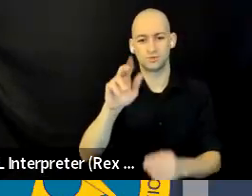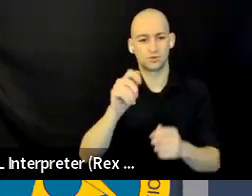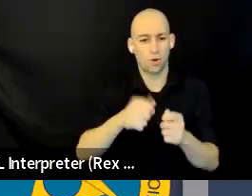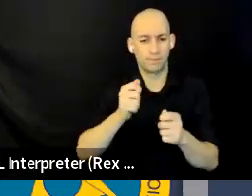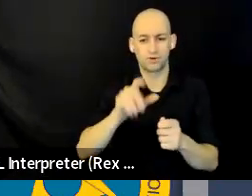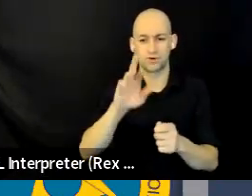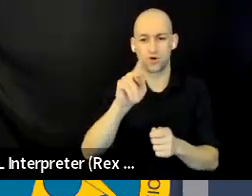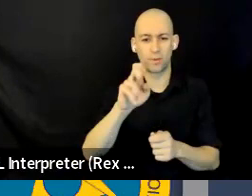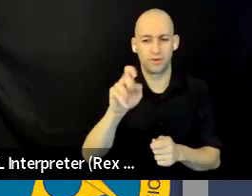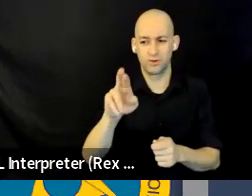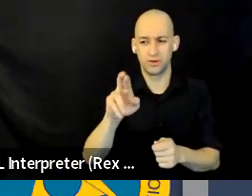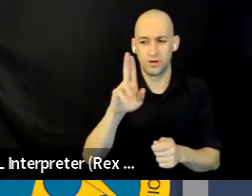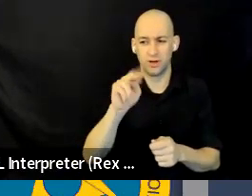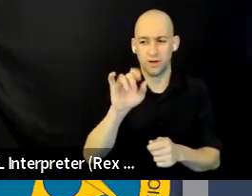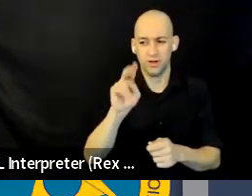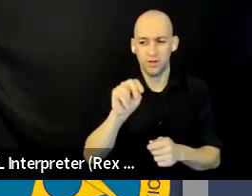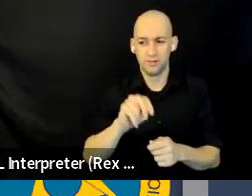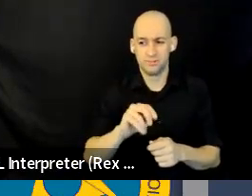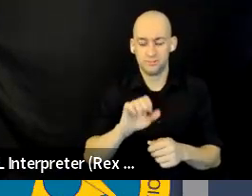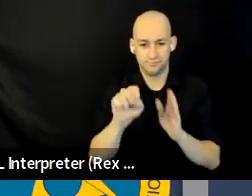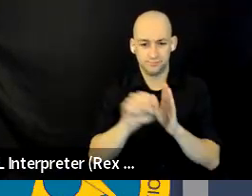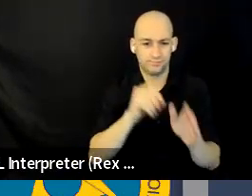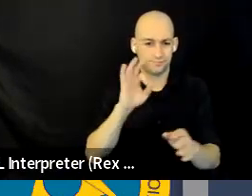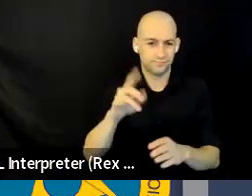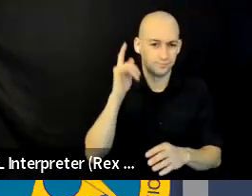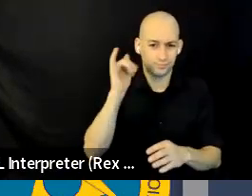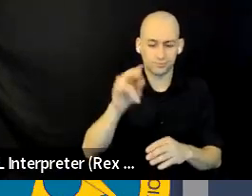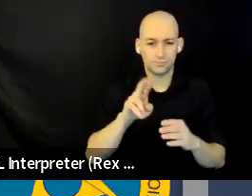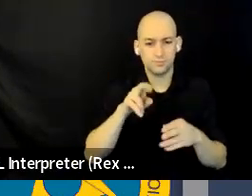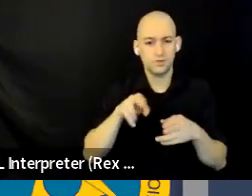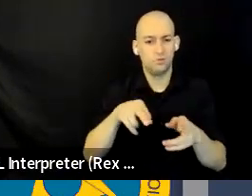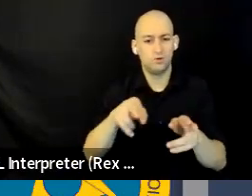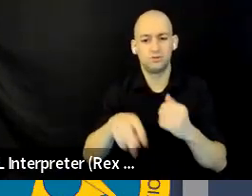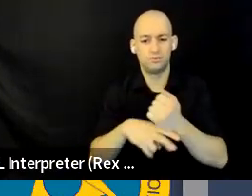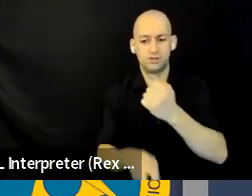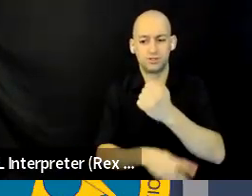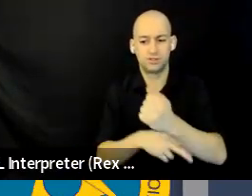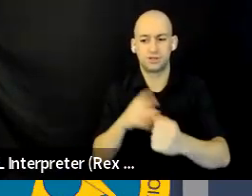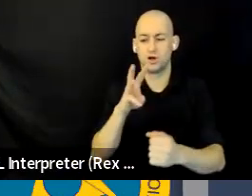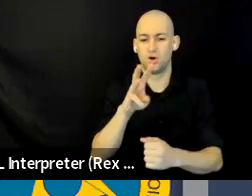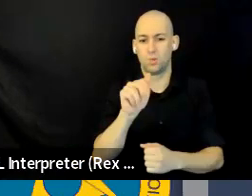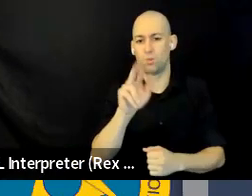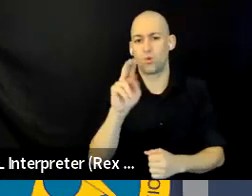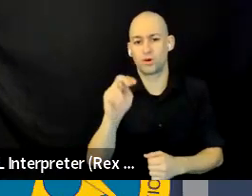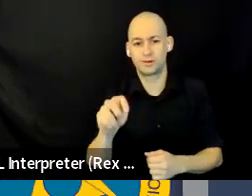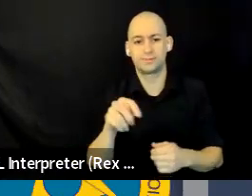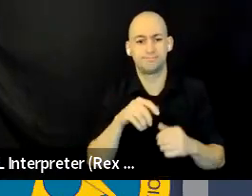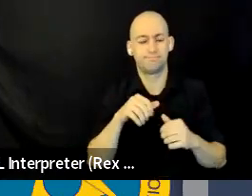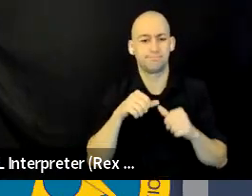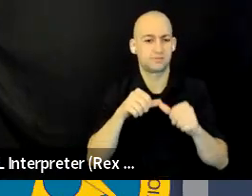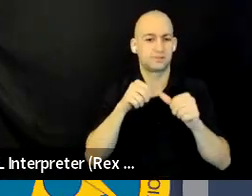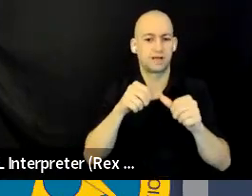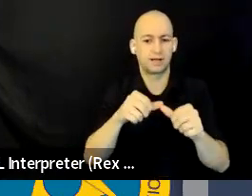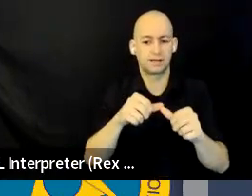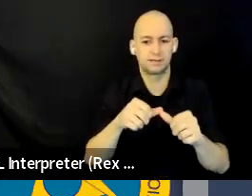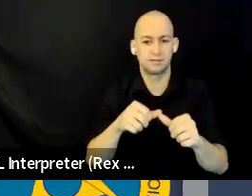Northern California. The state of California Roads and Bridges warrants a sustained commitment to fund roadway rehabilitation